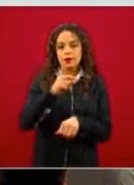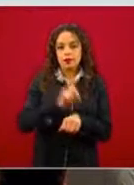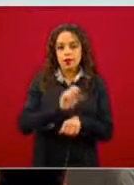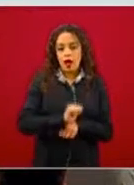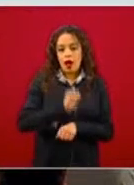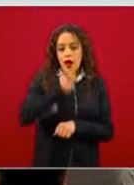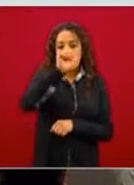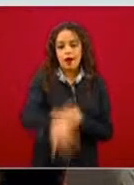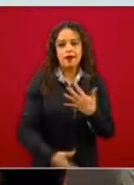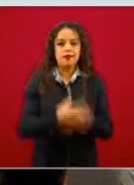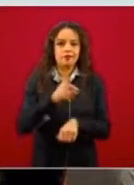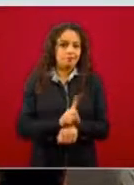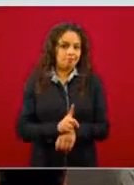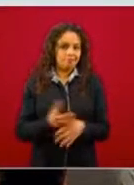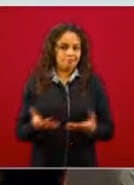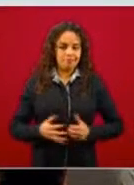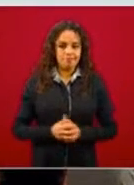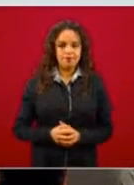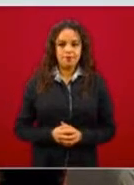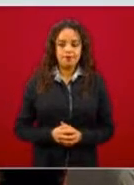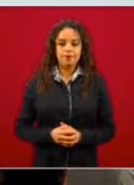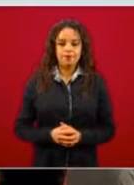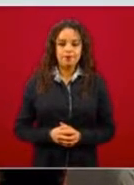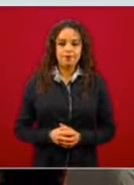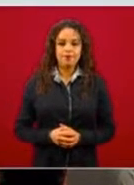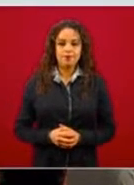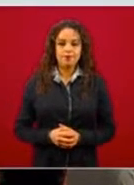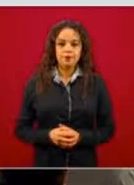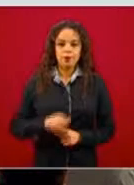from 2 weeks period to this one.